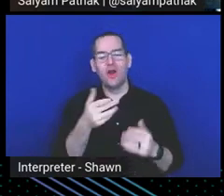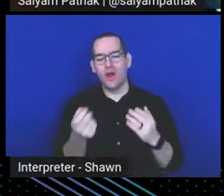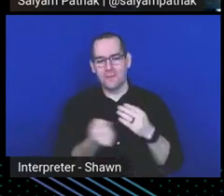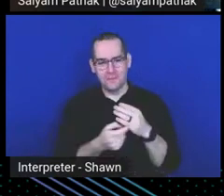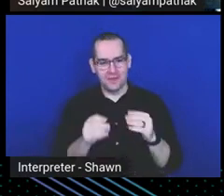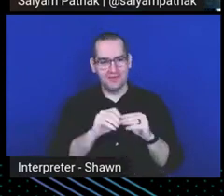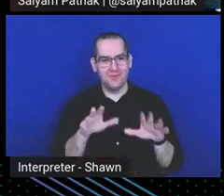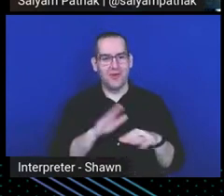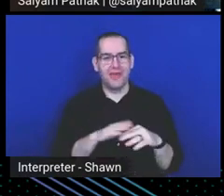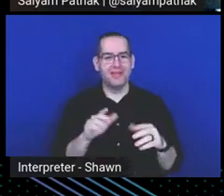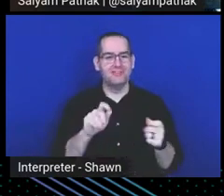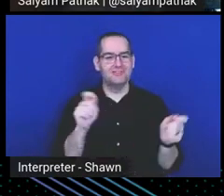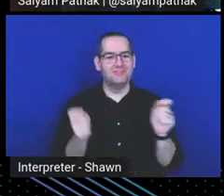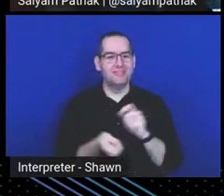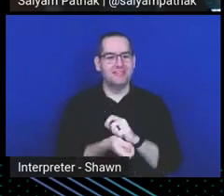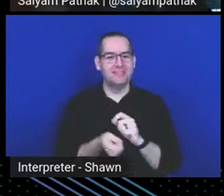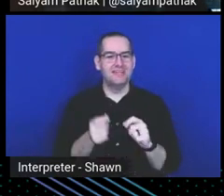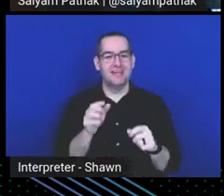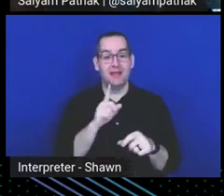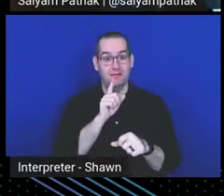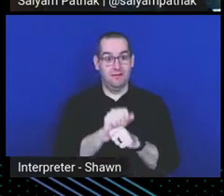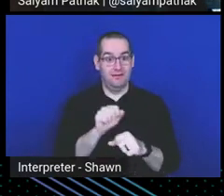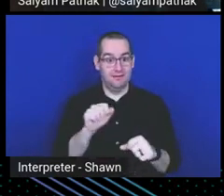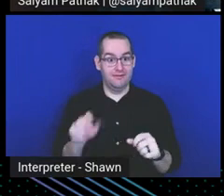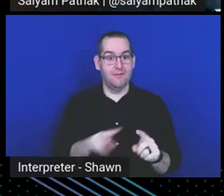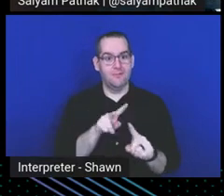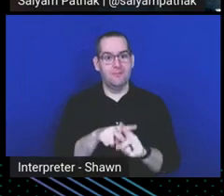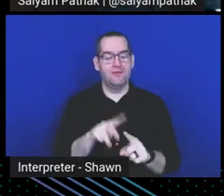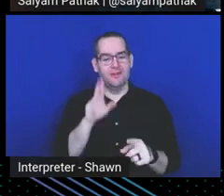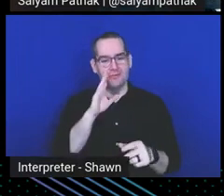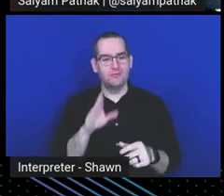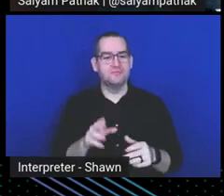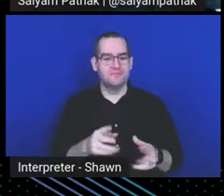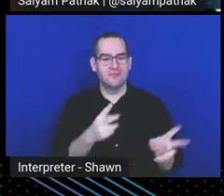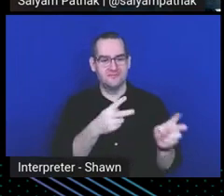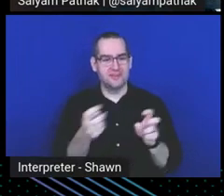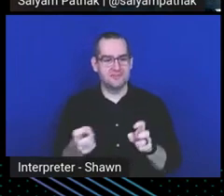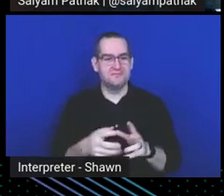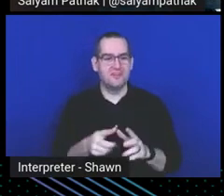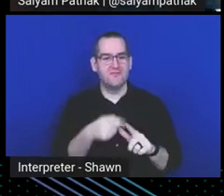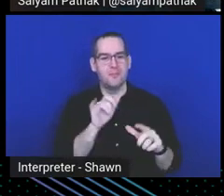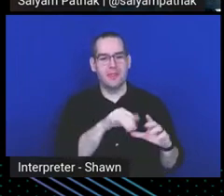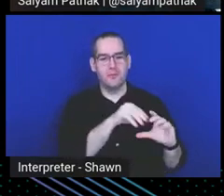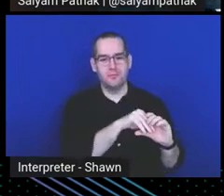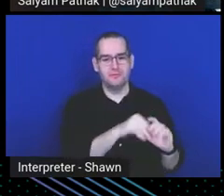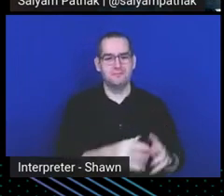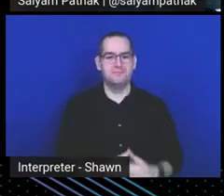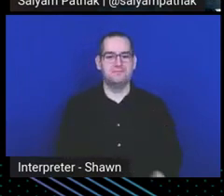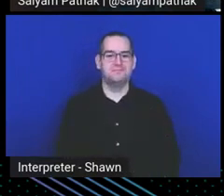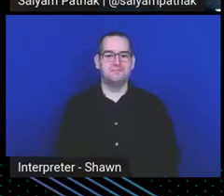on changes. So means as soon as I apply, it will try to fetch from the repository.